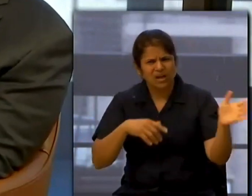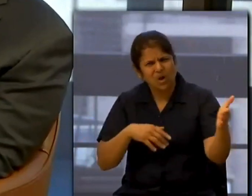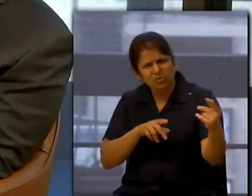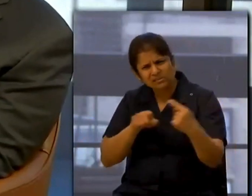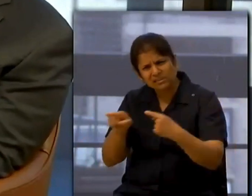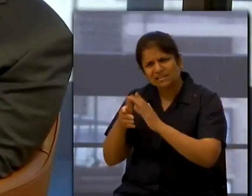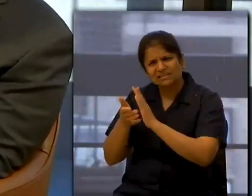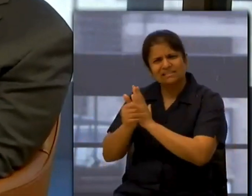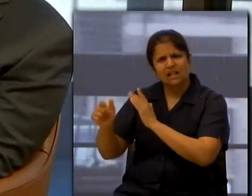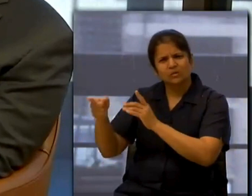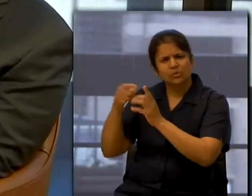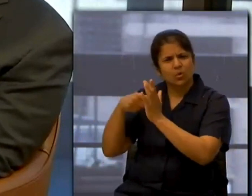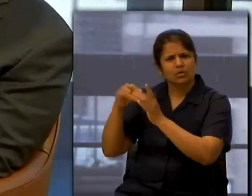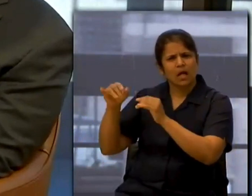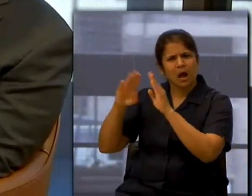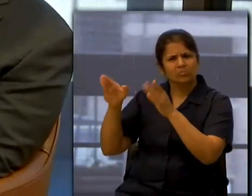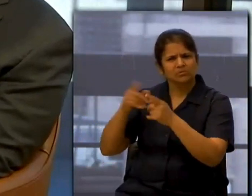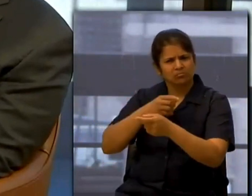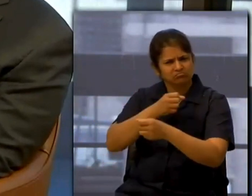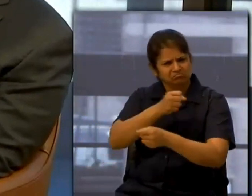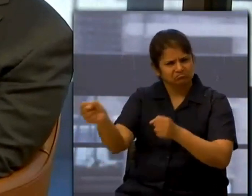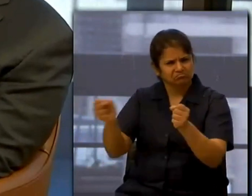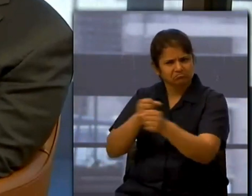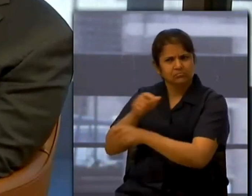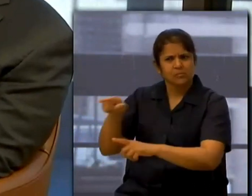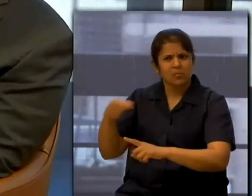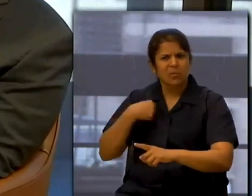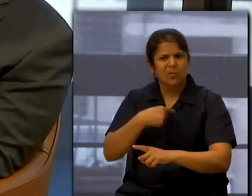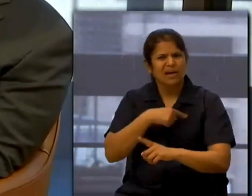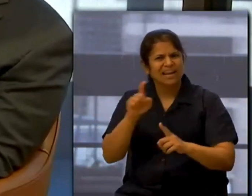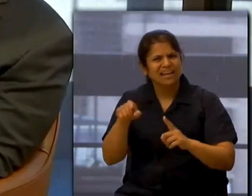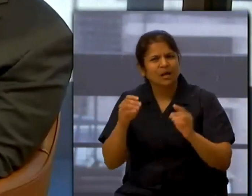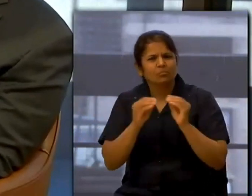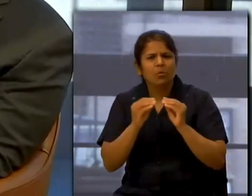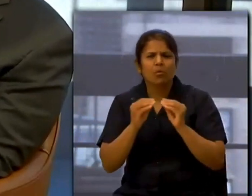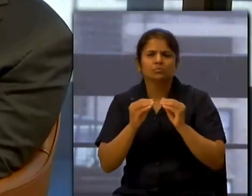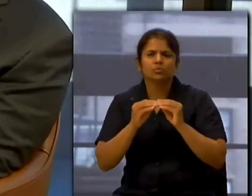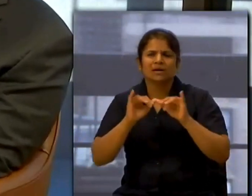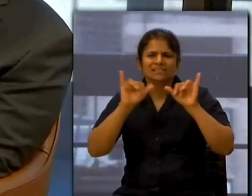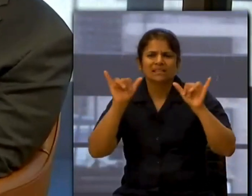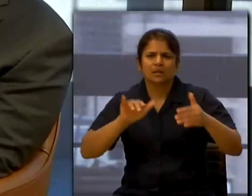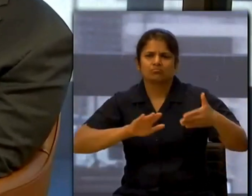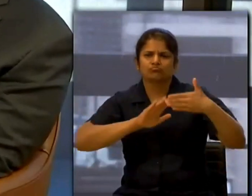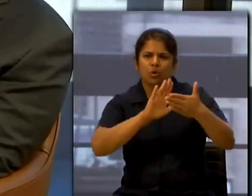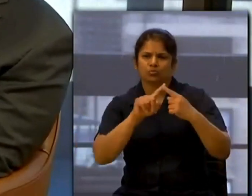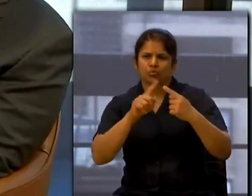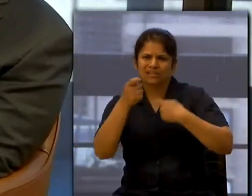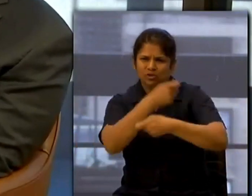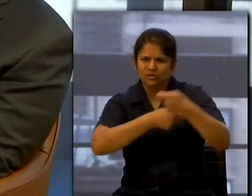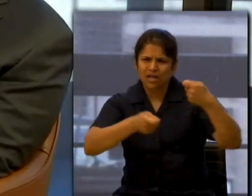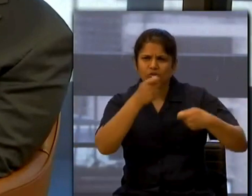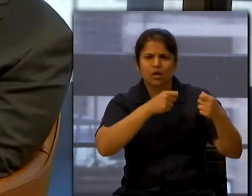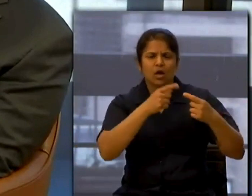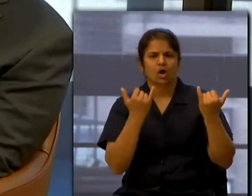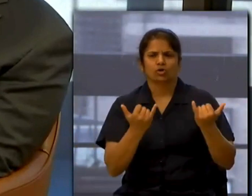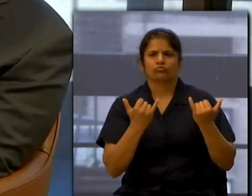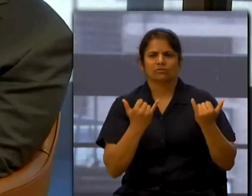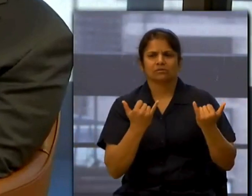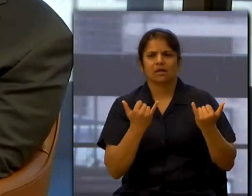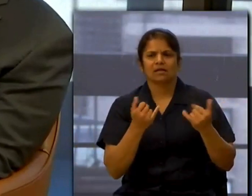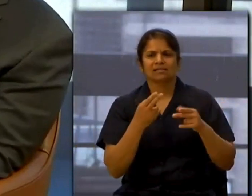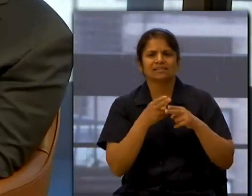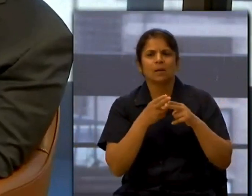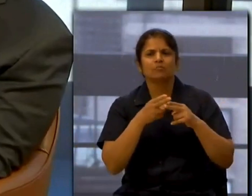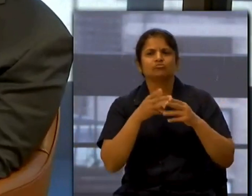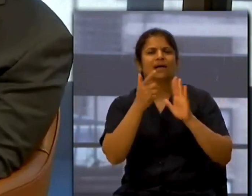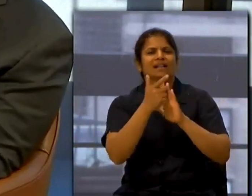systematic approach to legal redress in place of the patchwork legal systems that exist now. I wanted to ask you, do